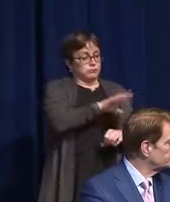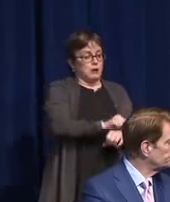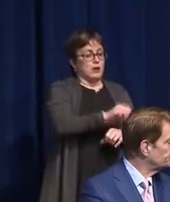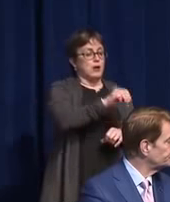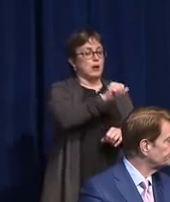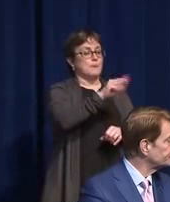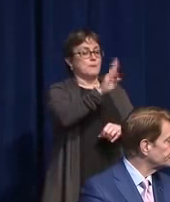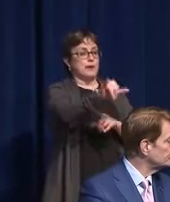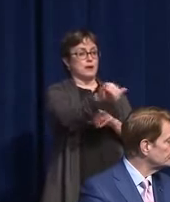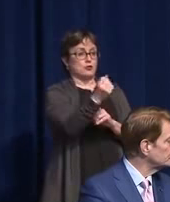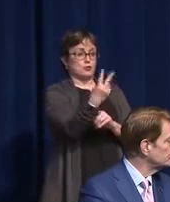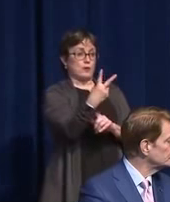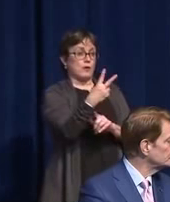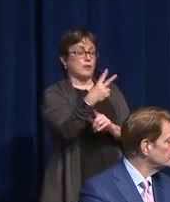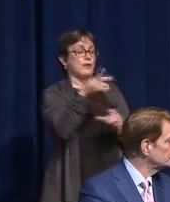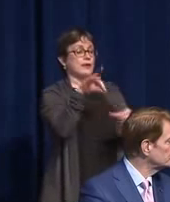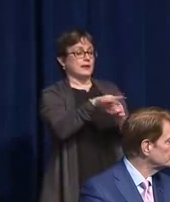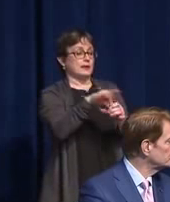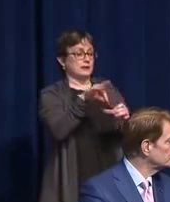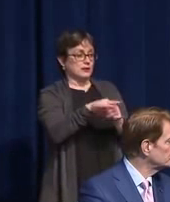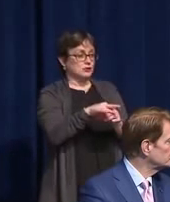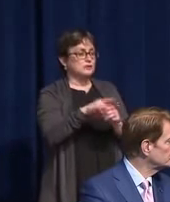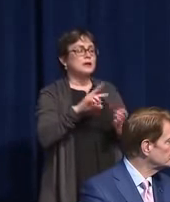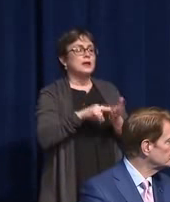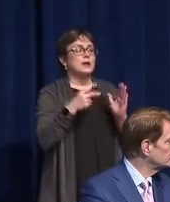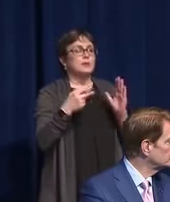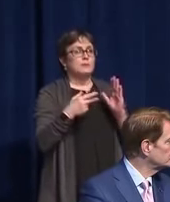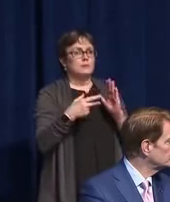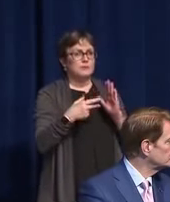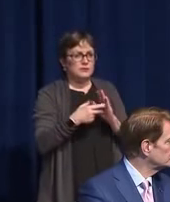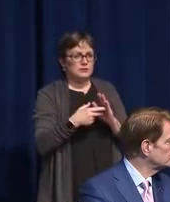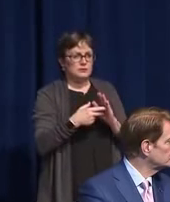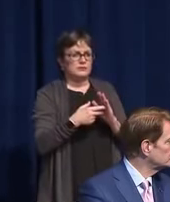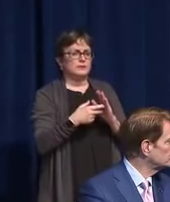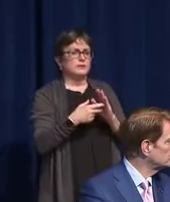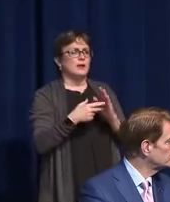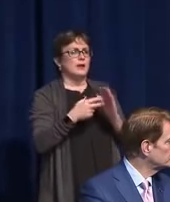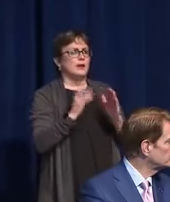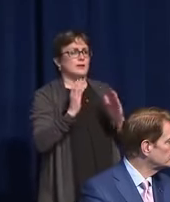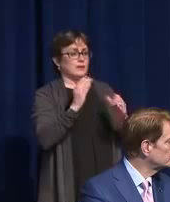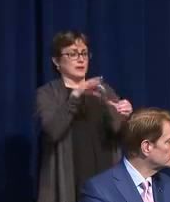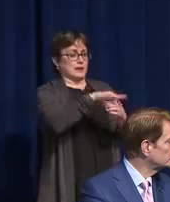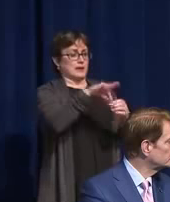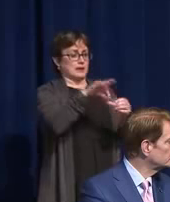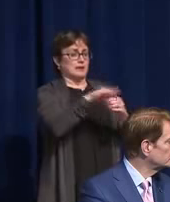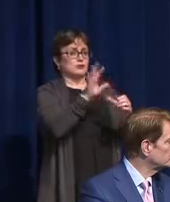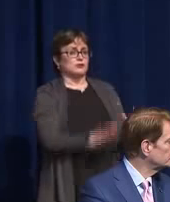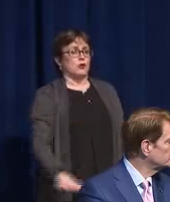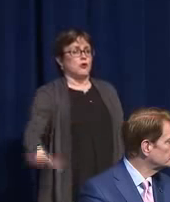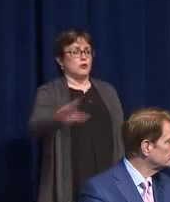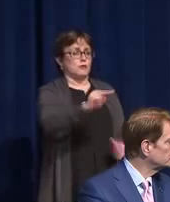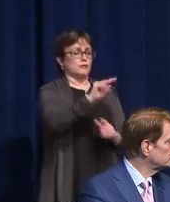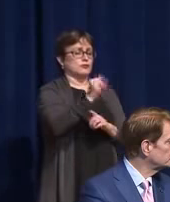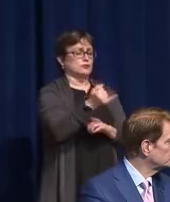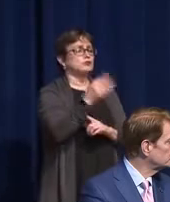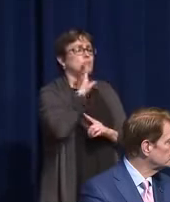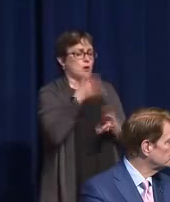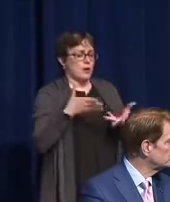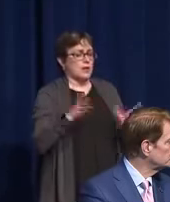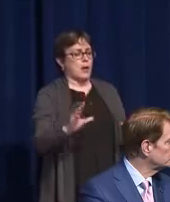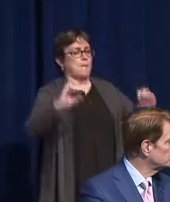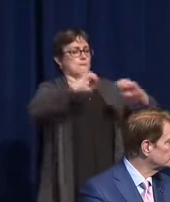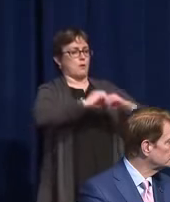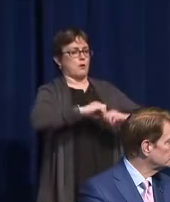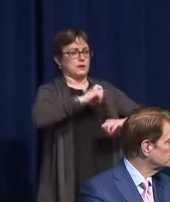will afford our election officials across the state the additional necessary time to